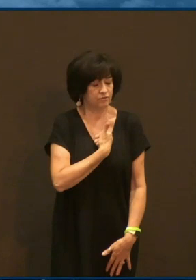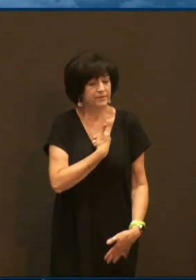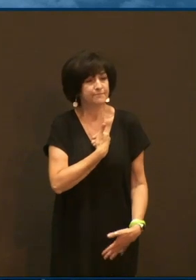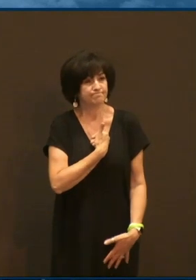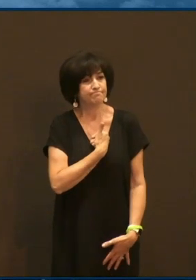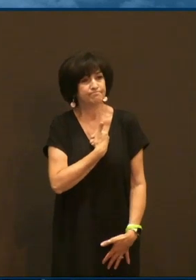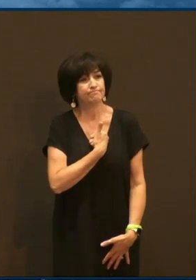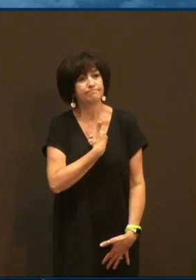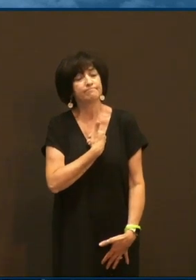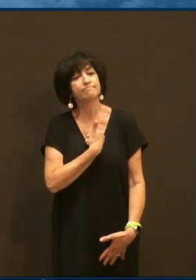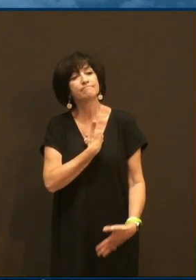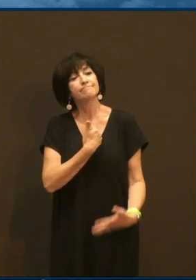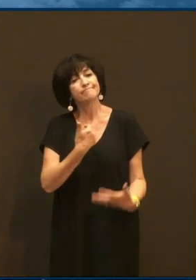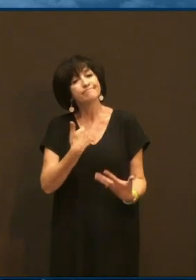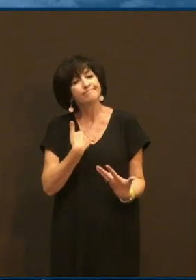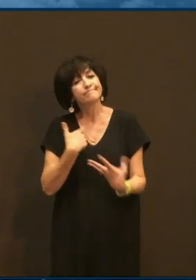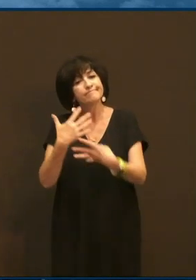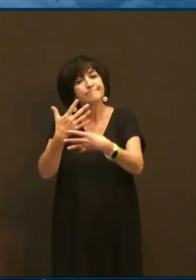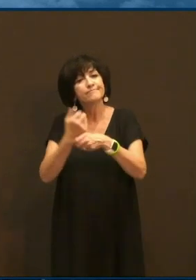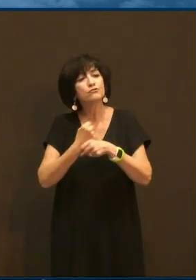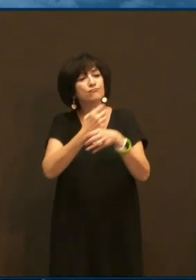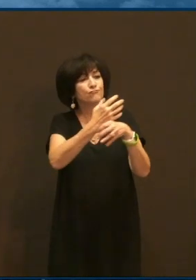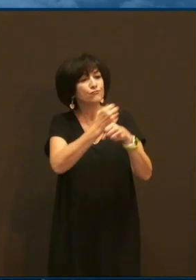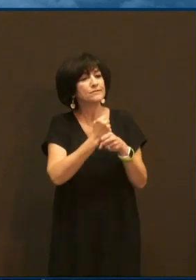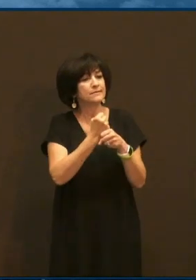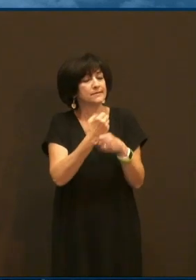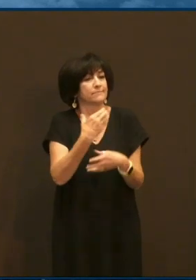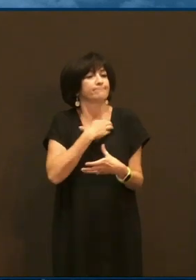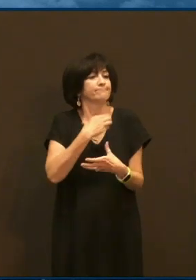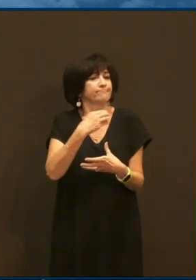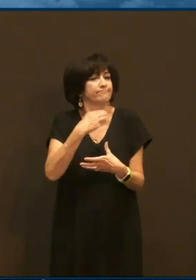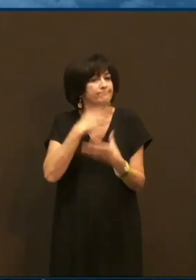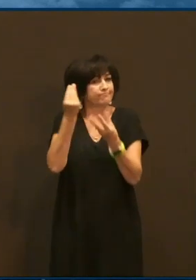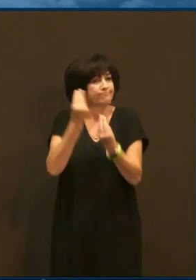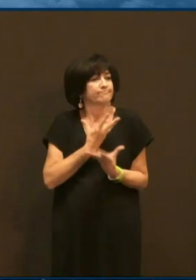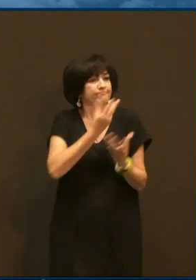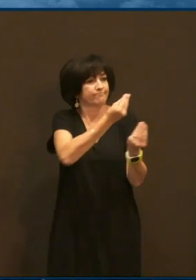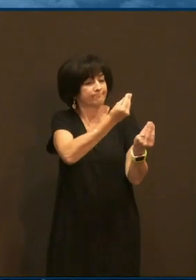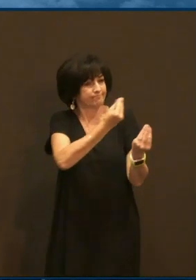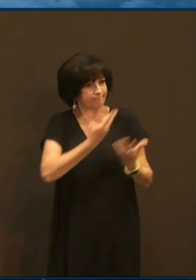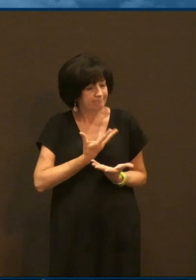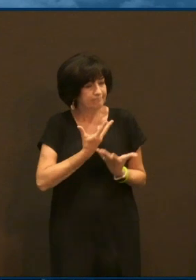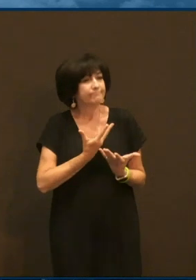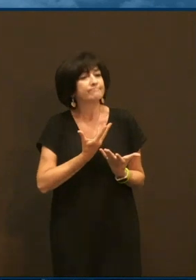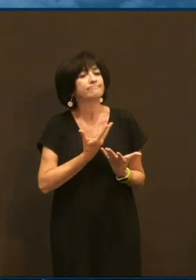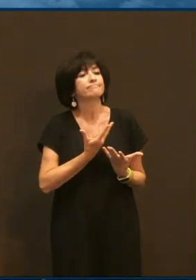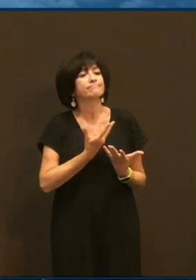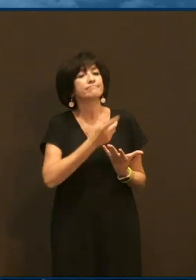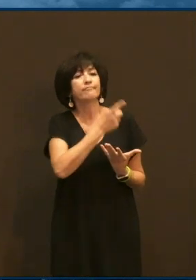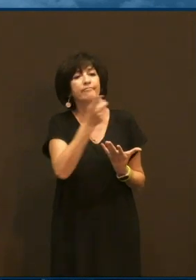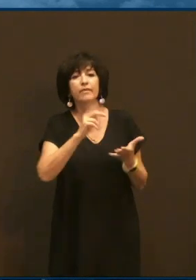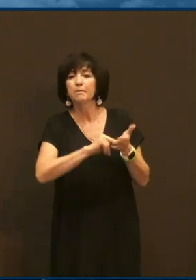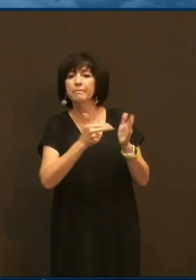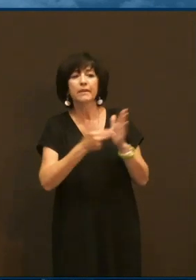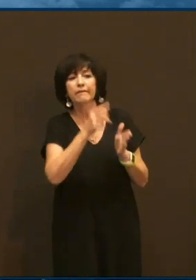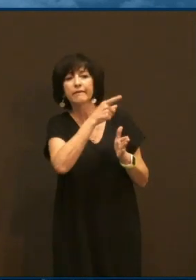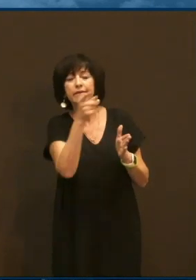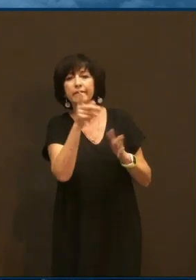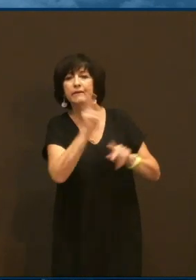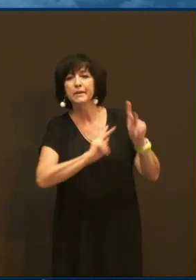complaints about a lot of different settings in which social distancing or face covering